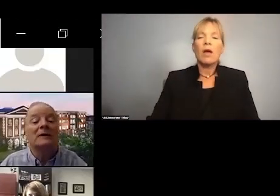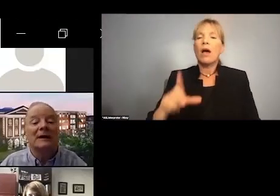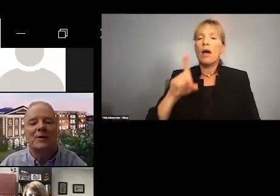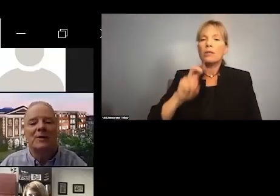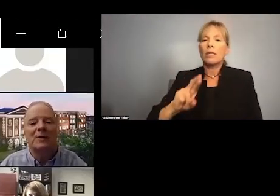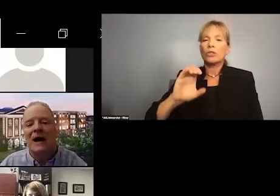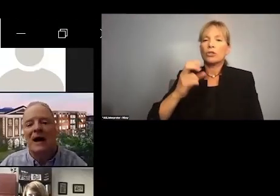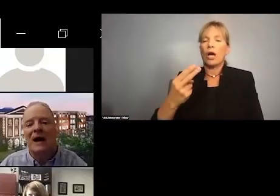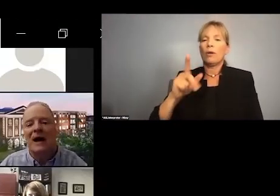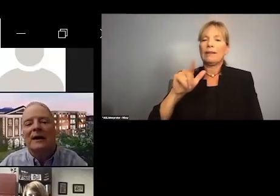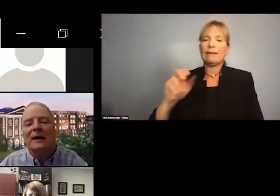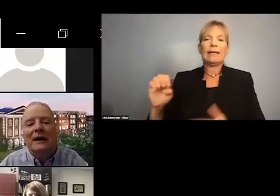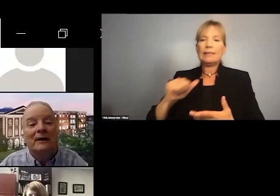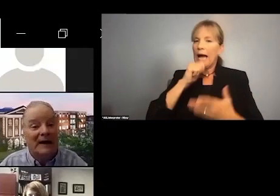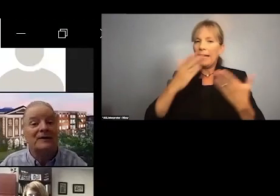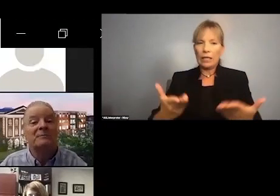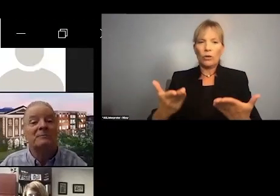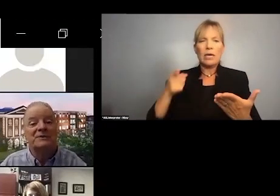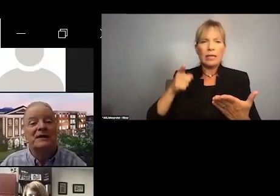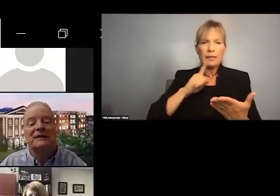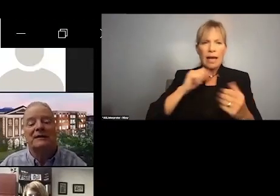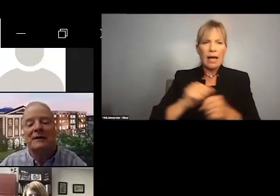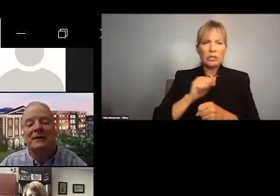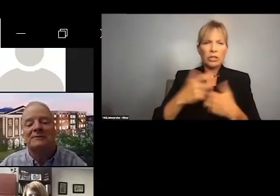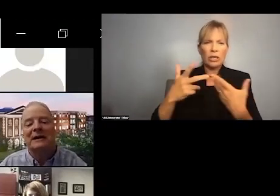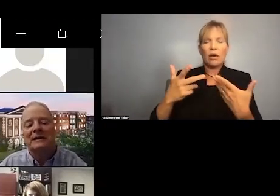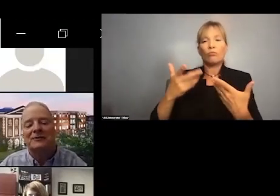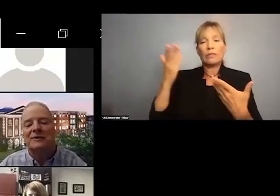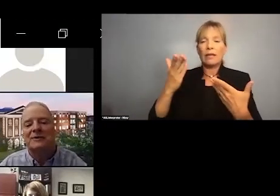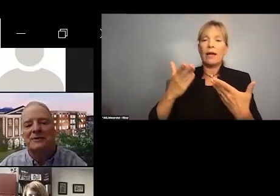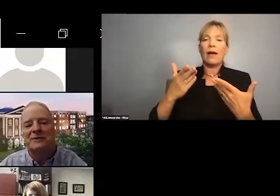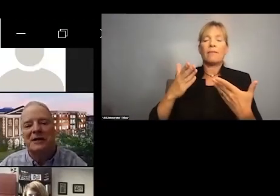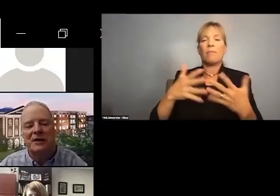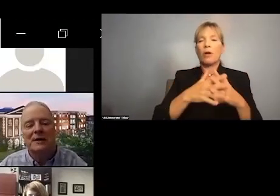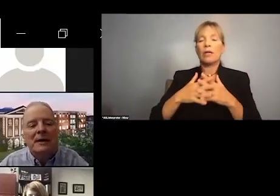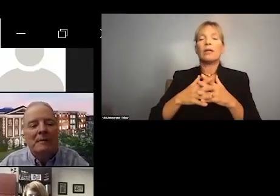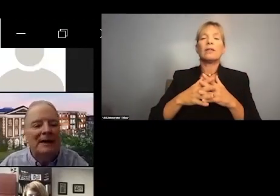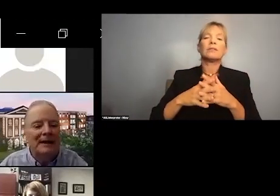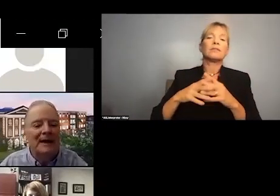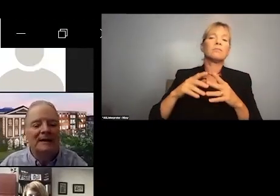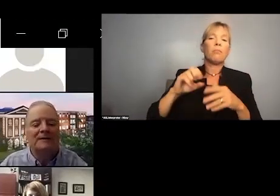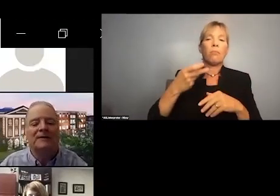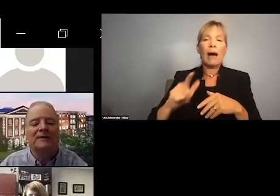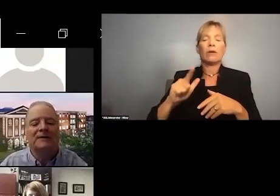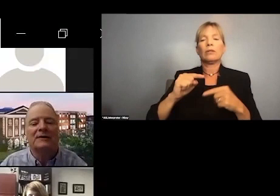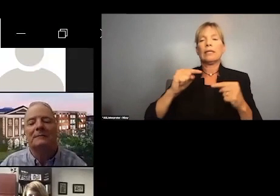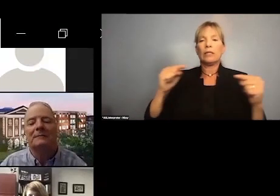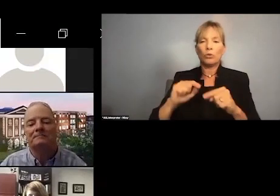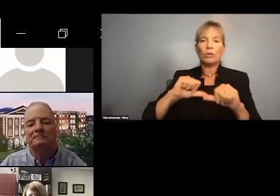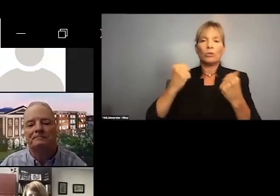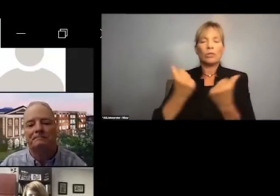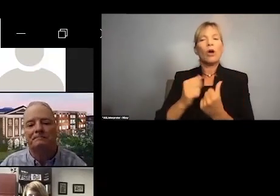Chow Lee, who is not here. He is actually presenting at the American Spinal Injury Association meeting on a different